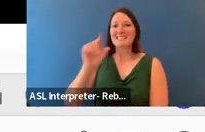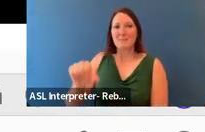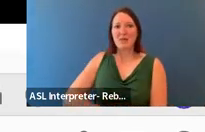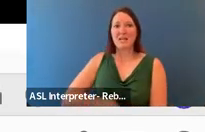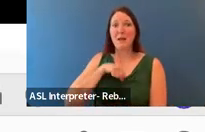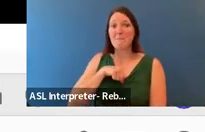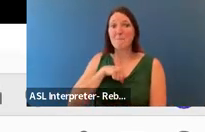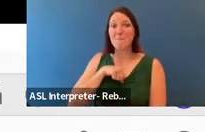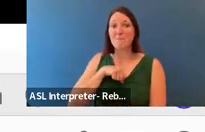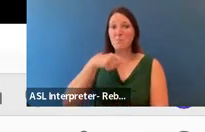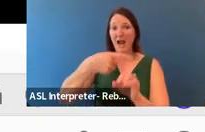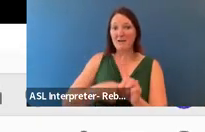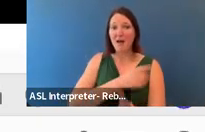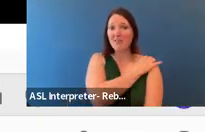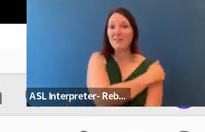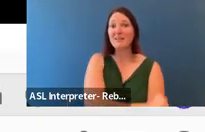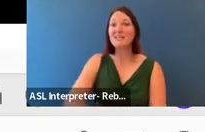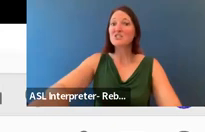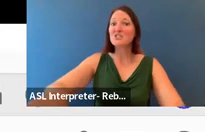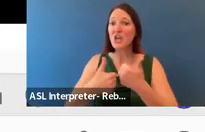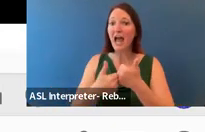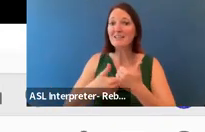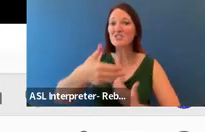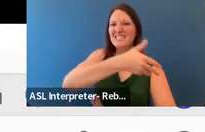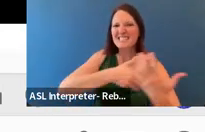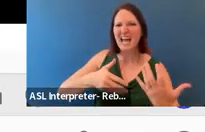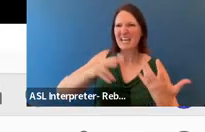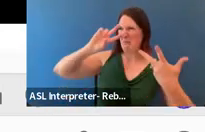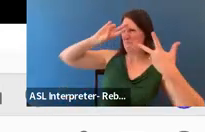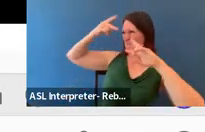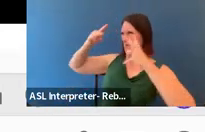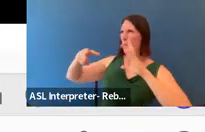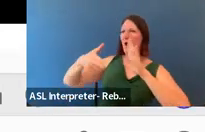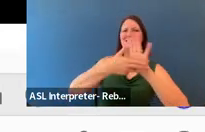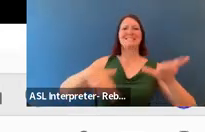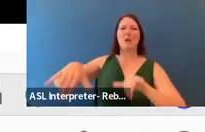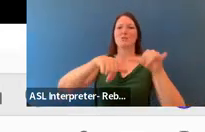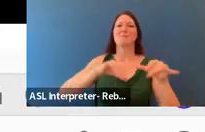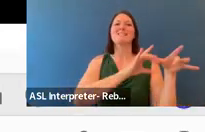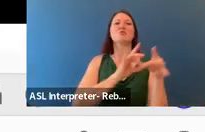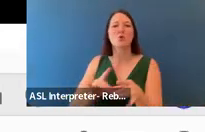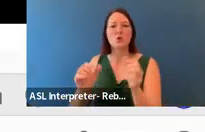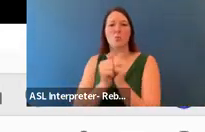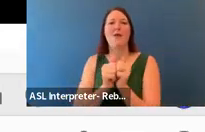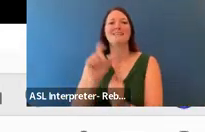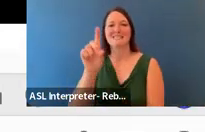Month seeks to challenge societal misconceptions and stereotypes associated with